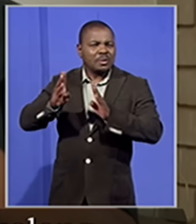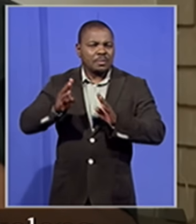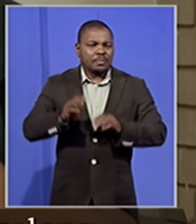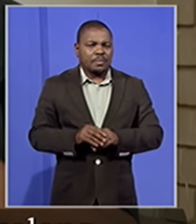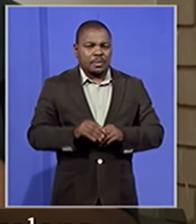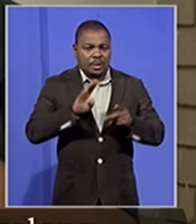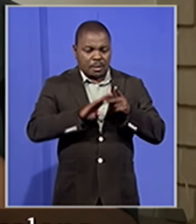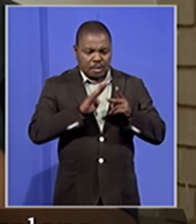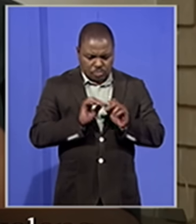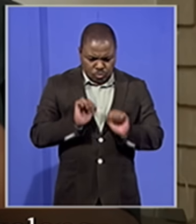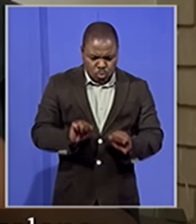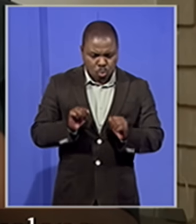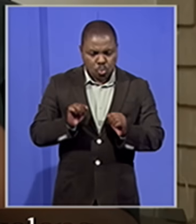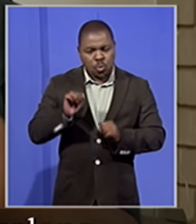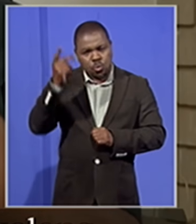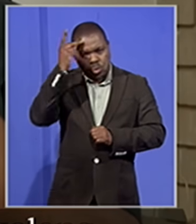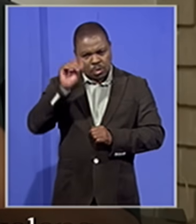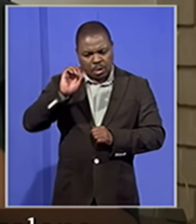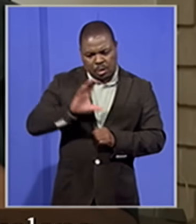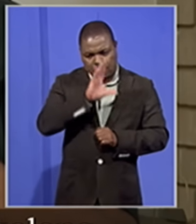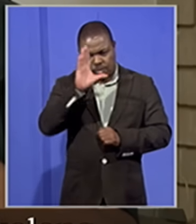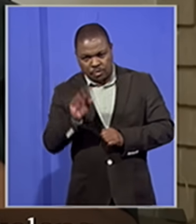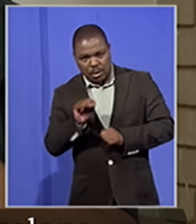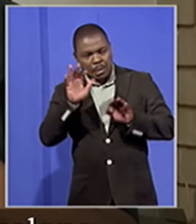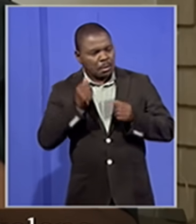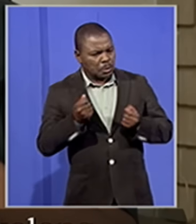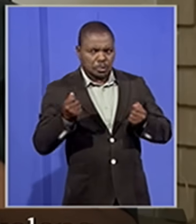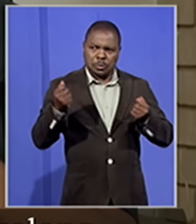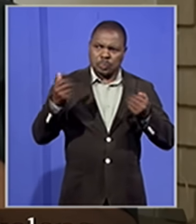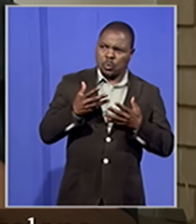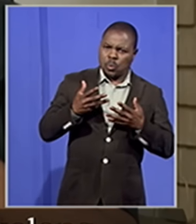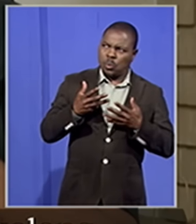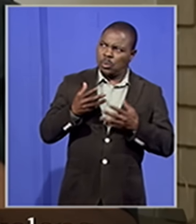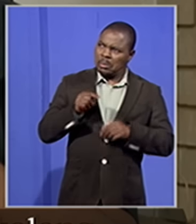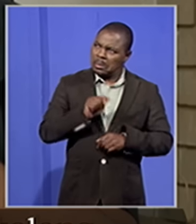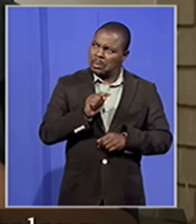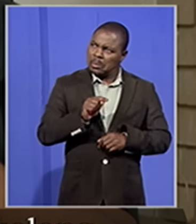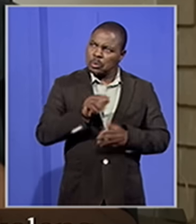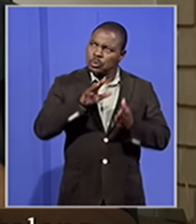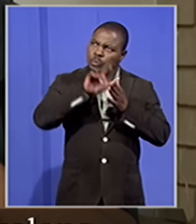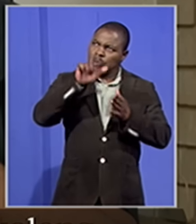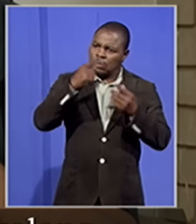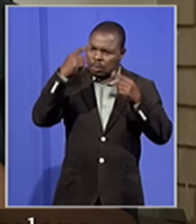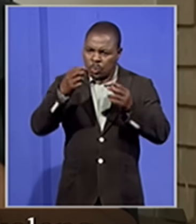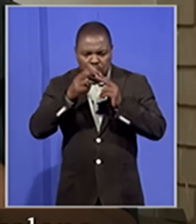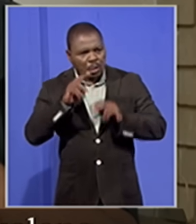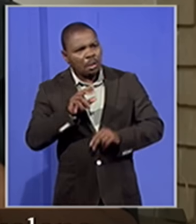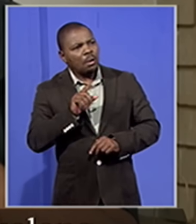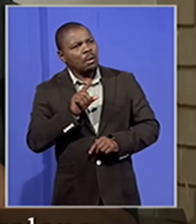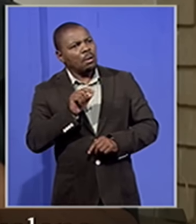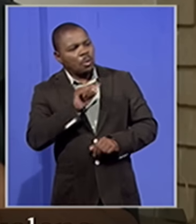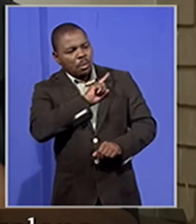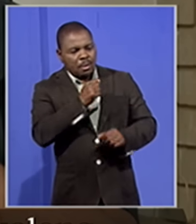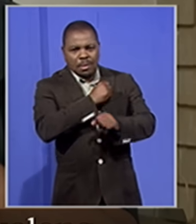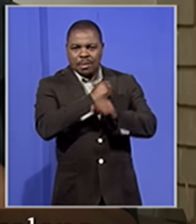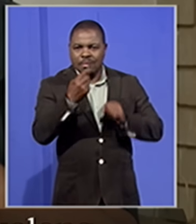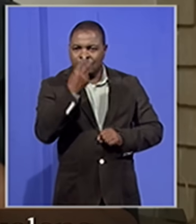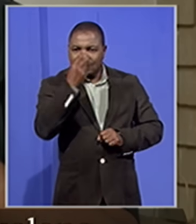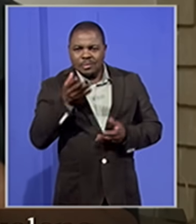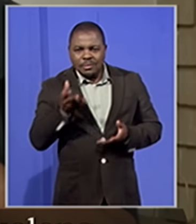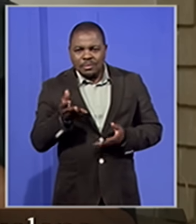about this indigenous knowledge, it becomes a kind of a culture shock to a lot of students who come to the university because they've never seen this kind of a